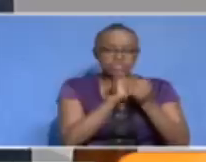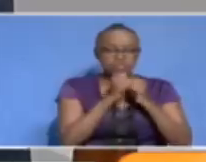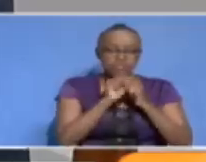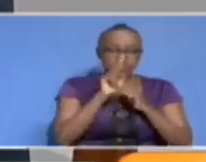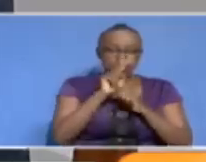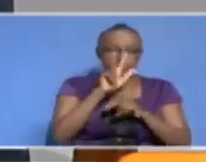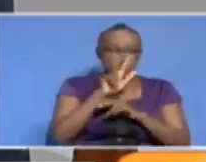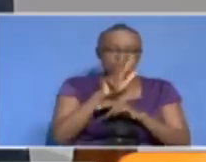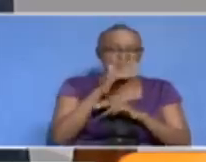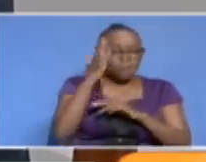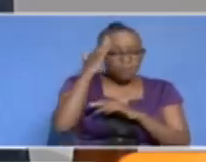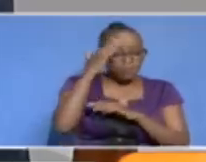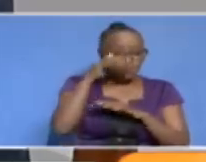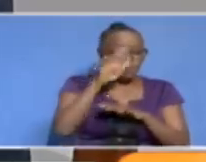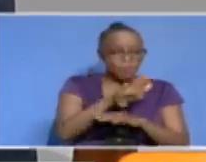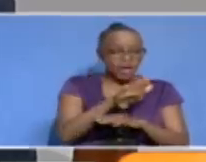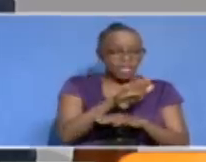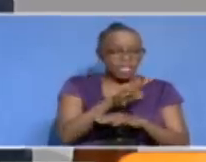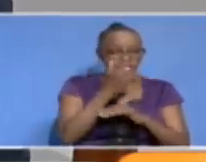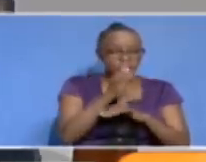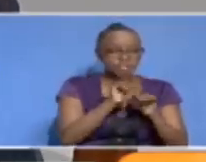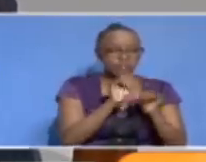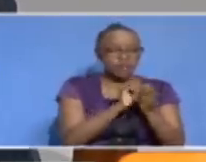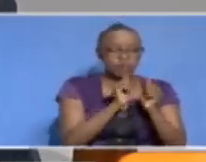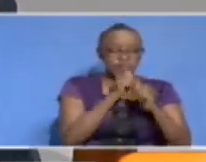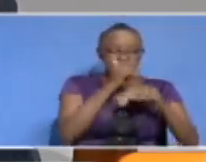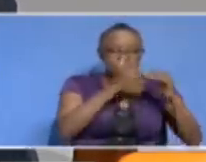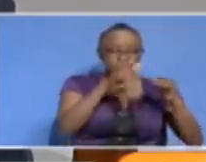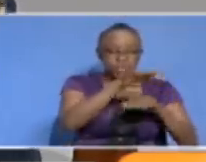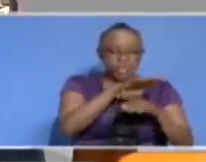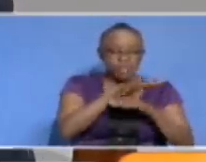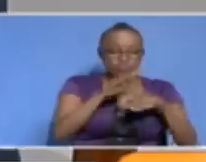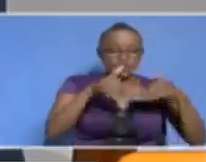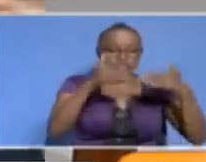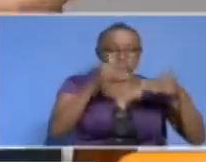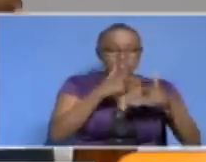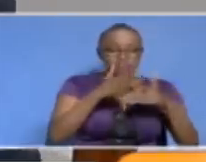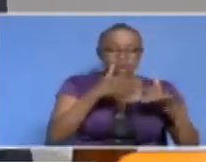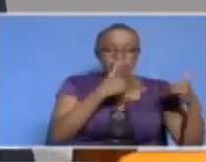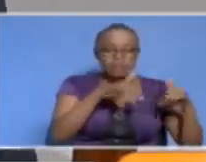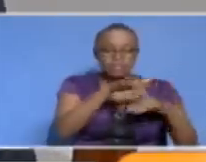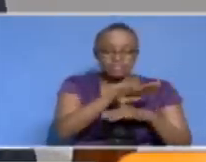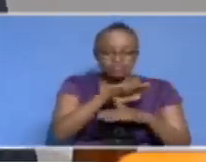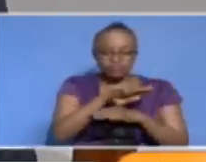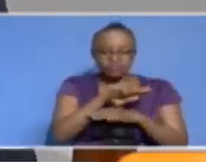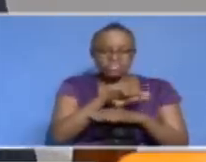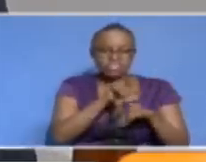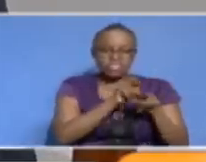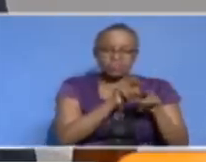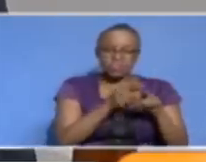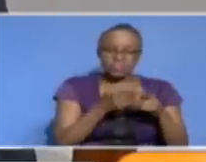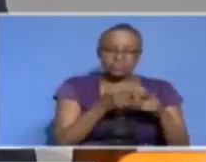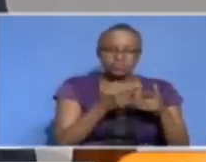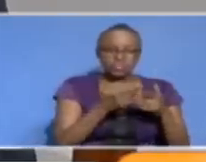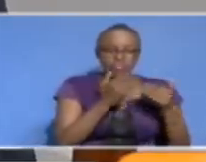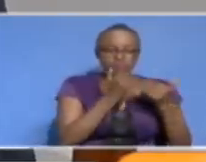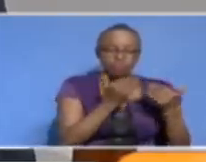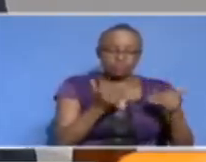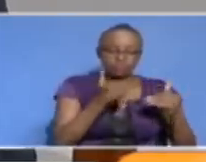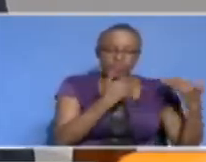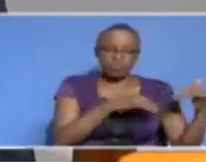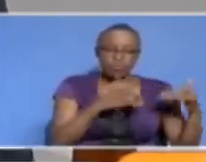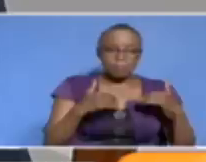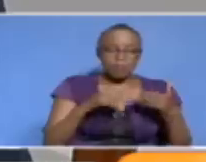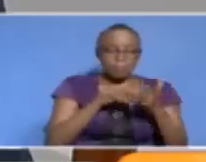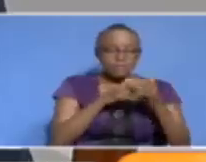Kangemi Memorial Park. Now it's we've greened the area. We've given them PlayStations for people to for their children to play.